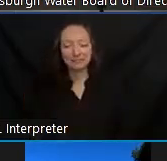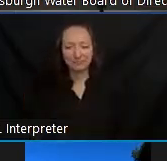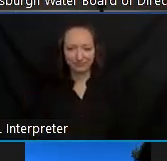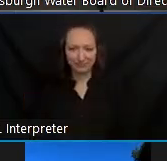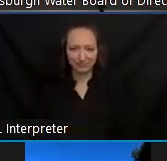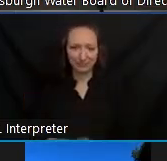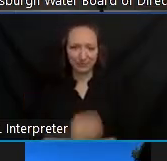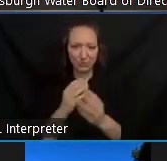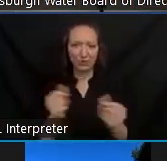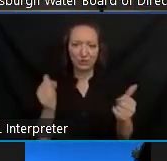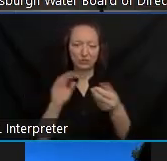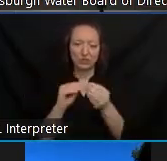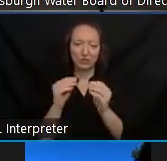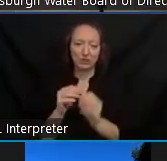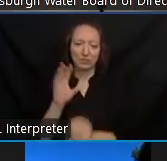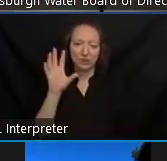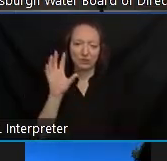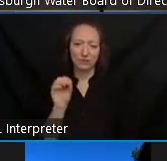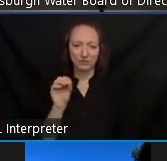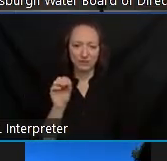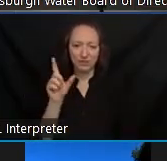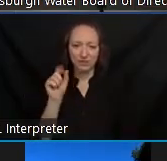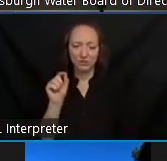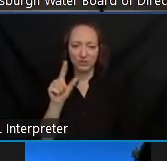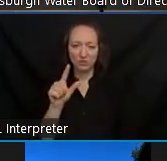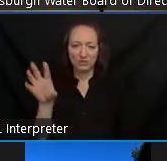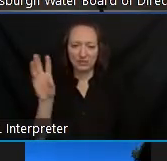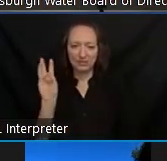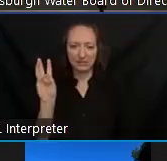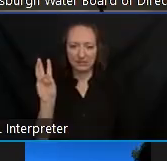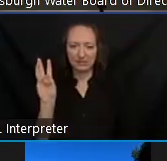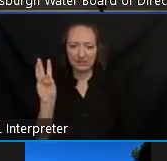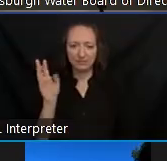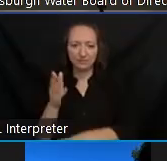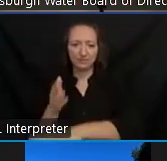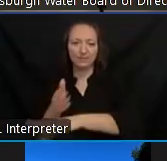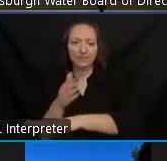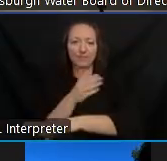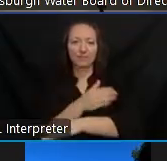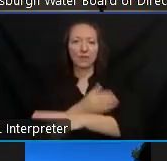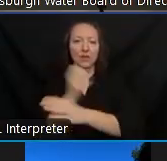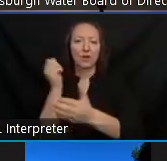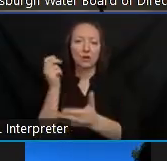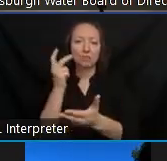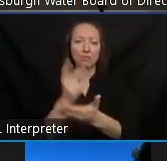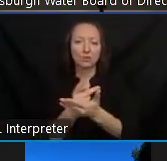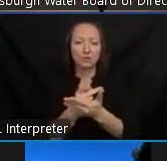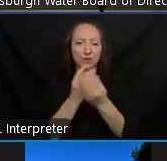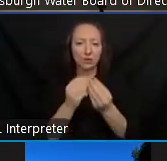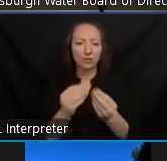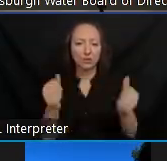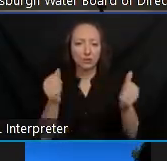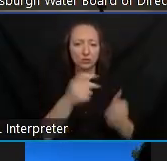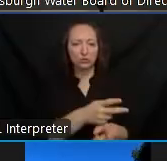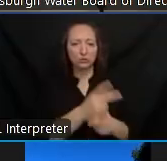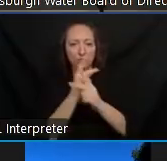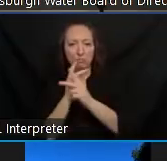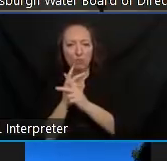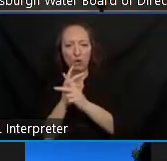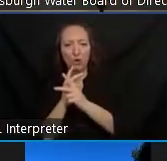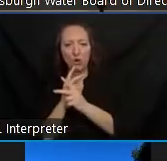Resolution number 50 of 2026, approving the resolutions to borrow and to be reimbursed for Penvest Award number